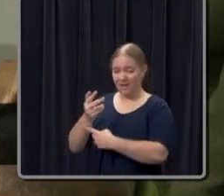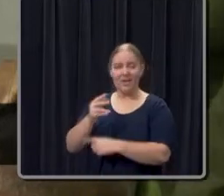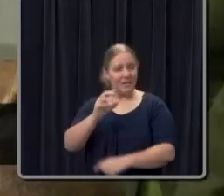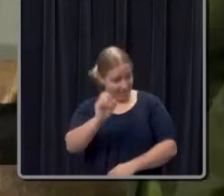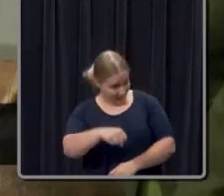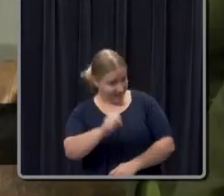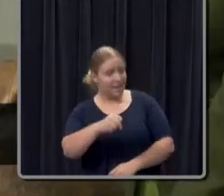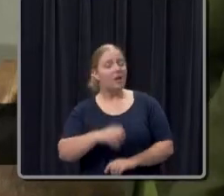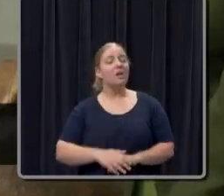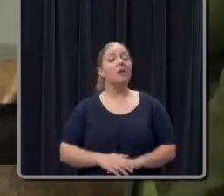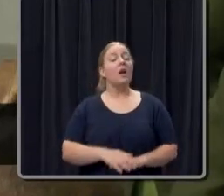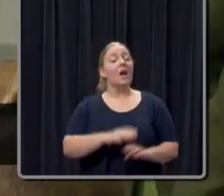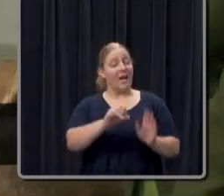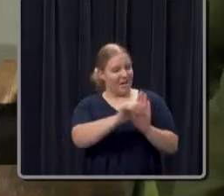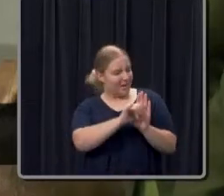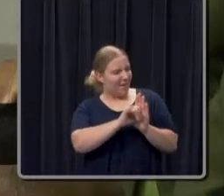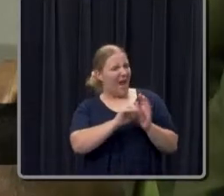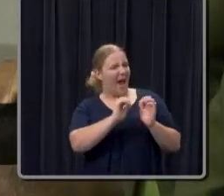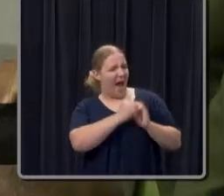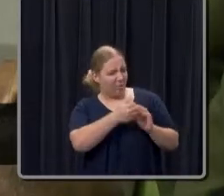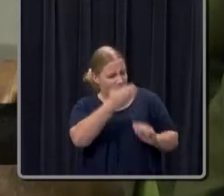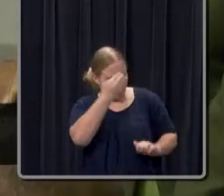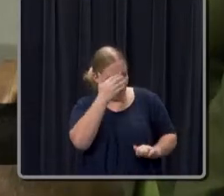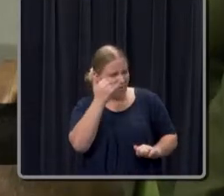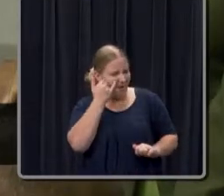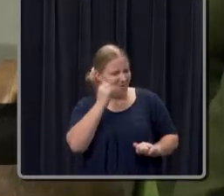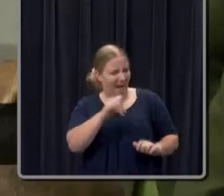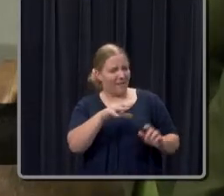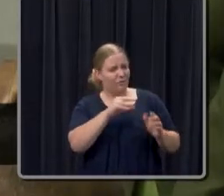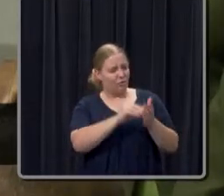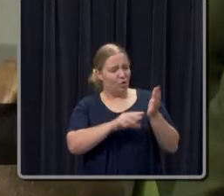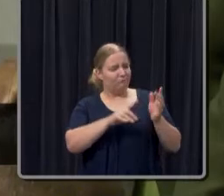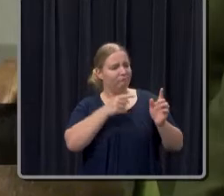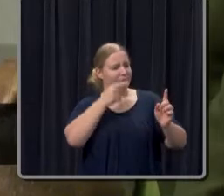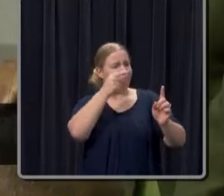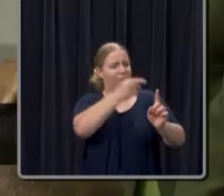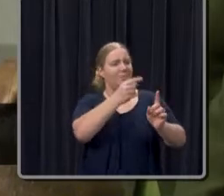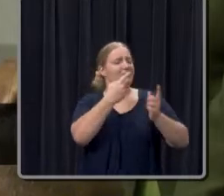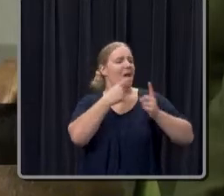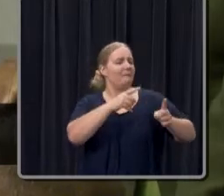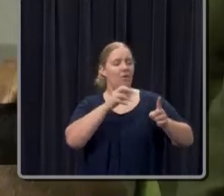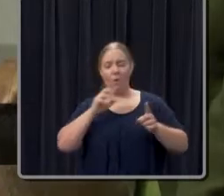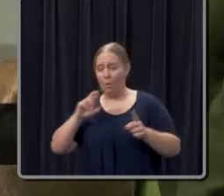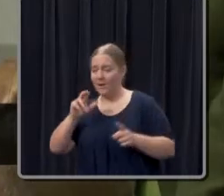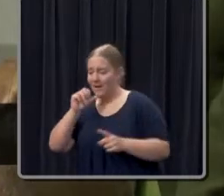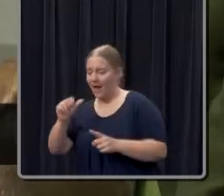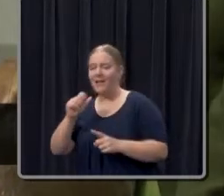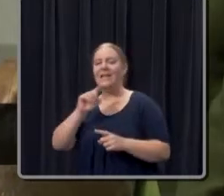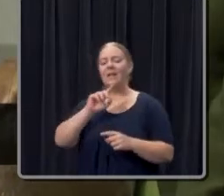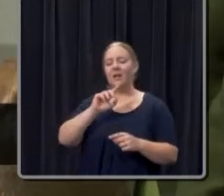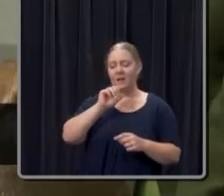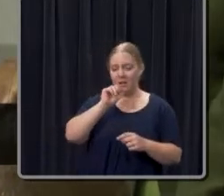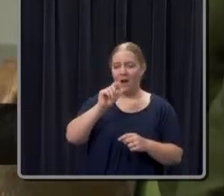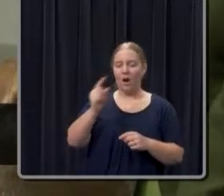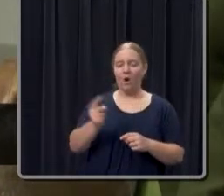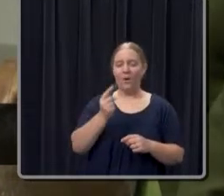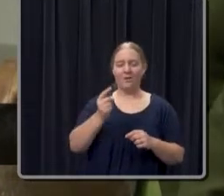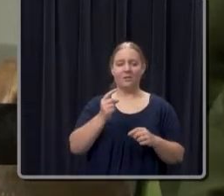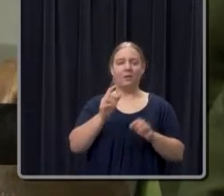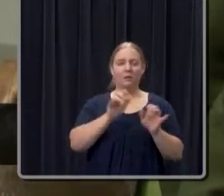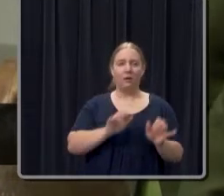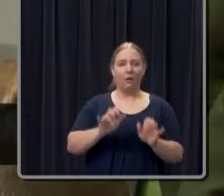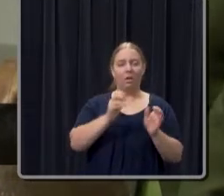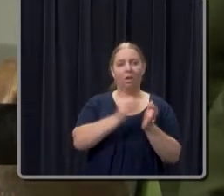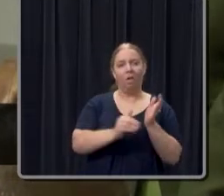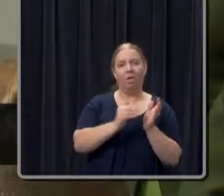that, being able to identify how are we going to know if our students are hitting that mark or not? Because it's not always about coming in and doing some standardized piece, but it's